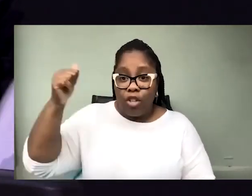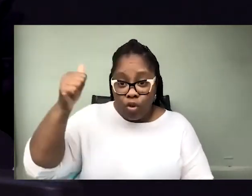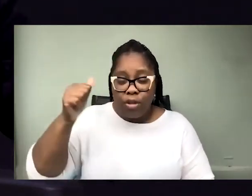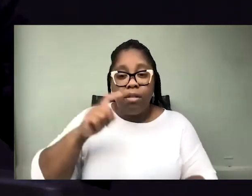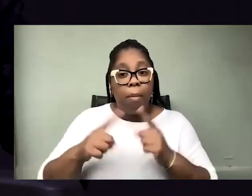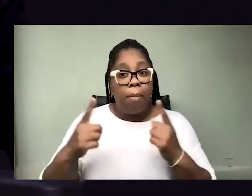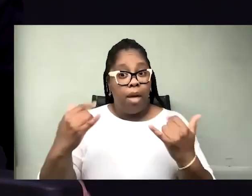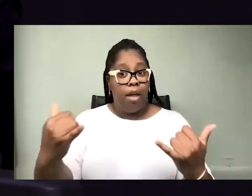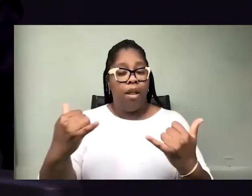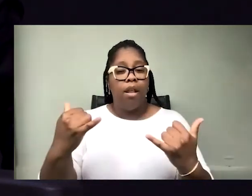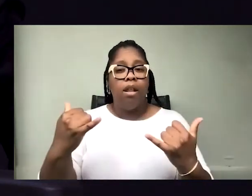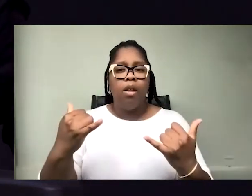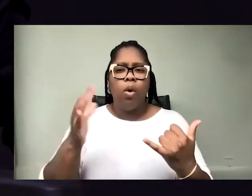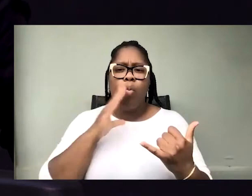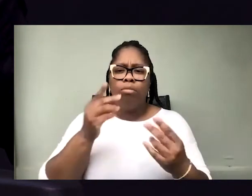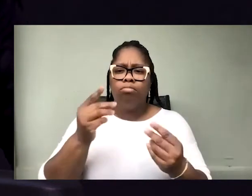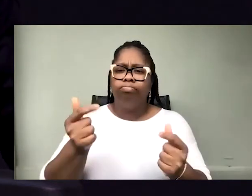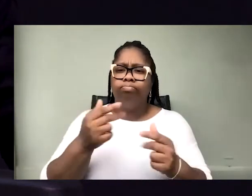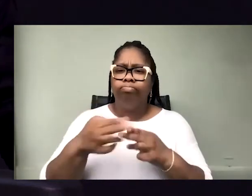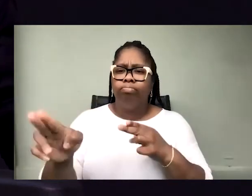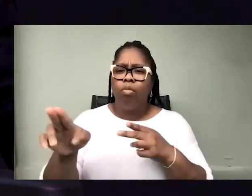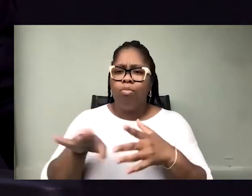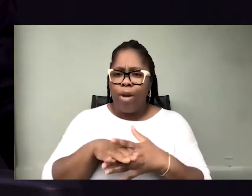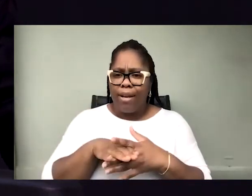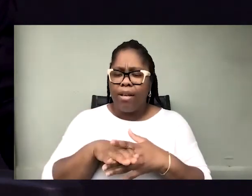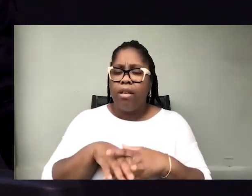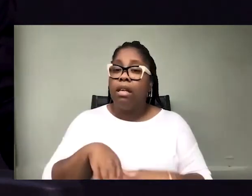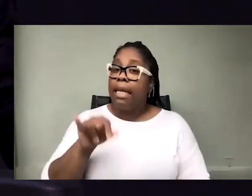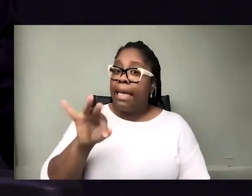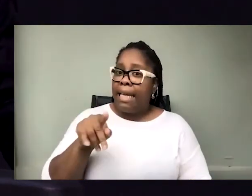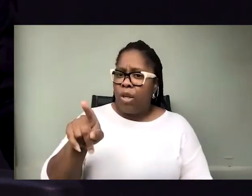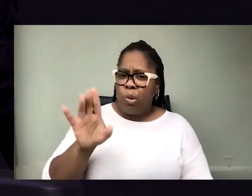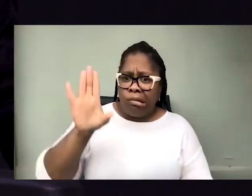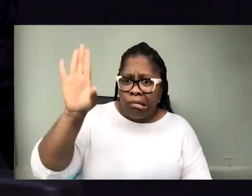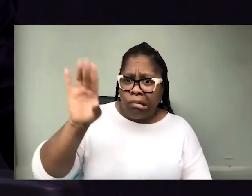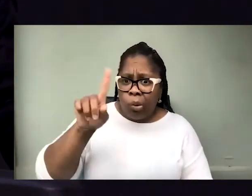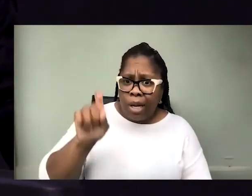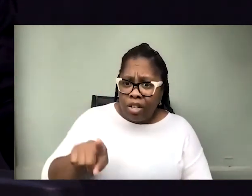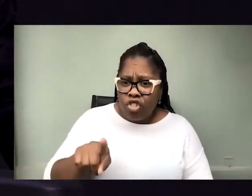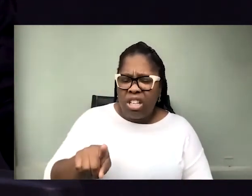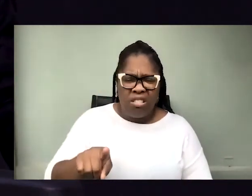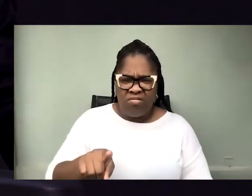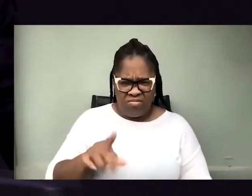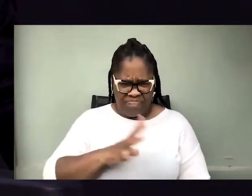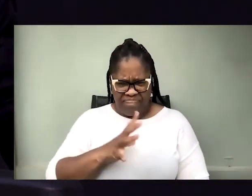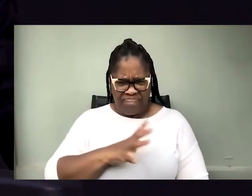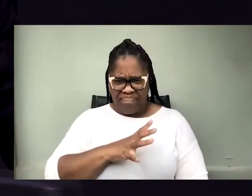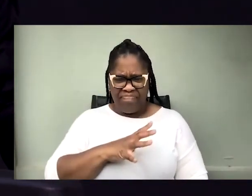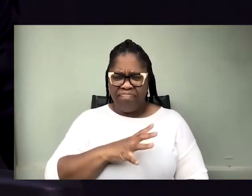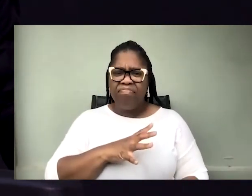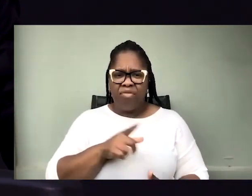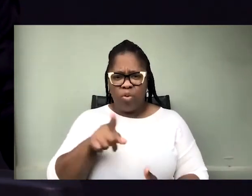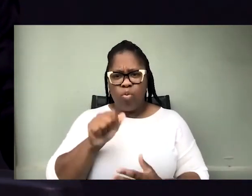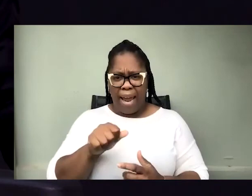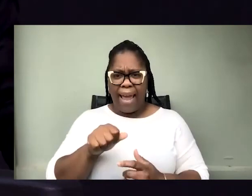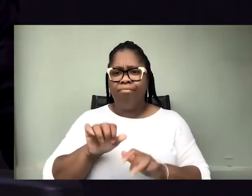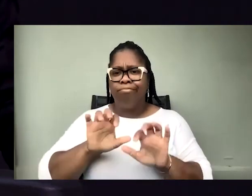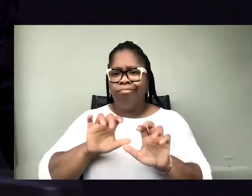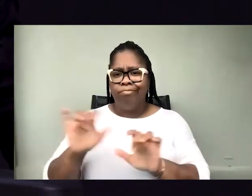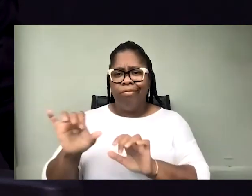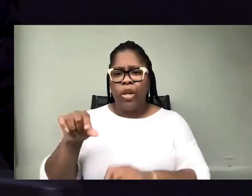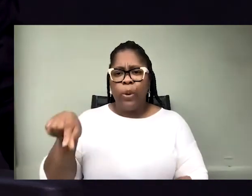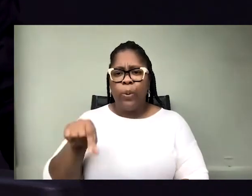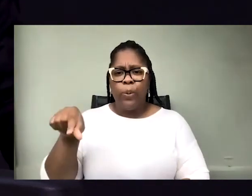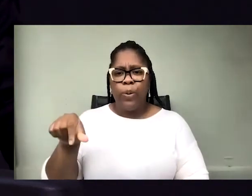are going to take a quick break. As a reminder, if you have a question, you are more than welcome to put that into the